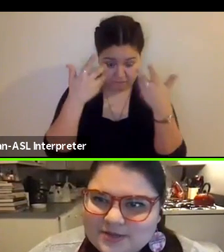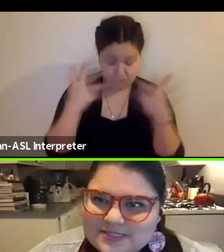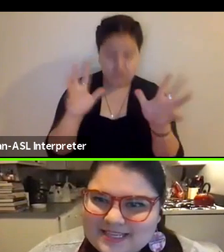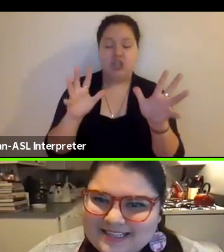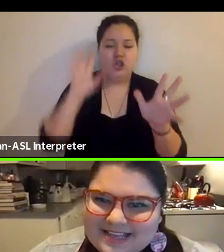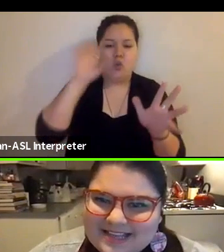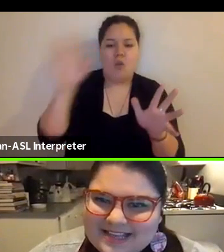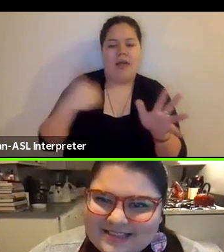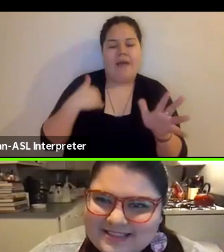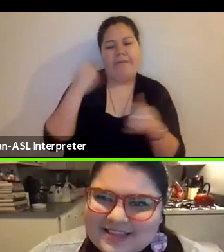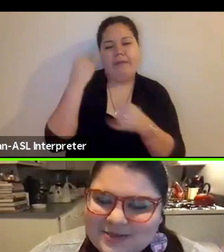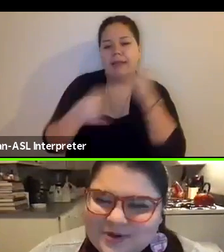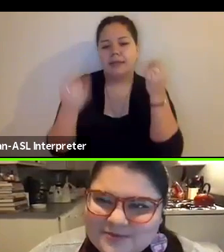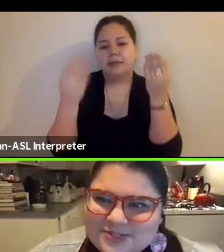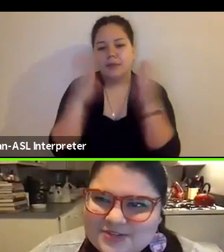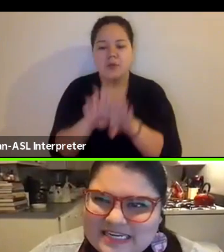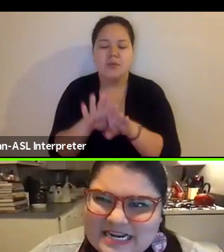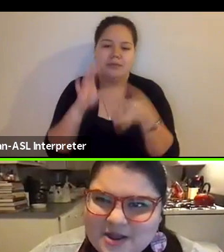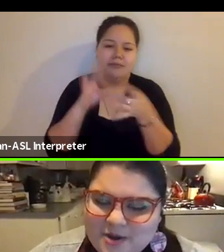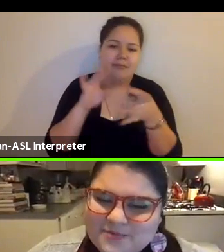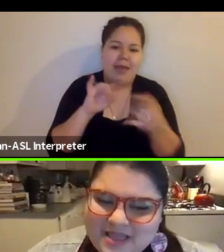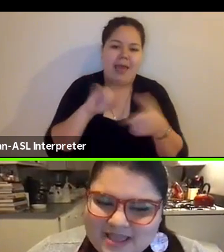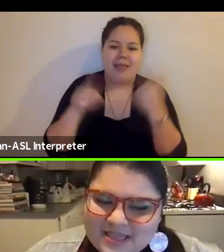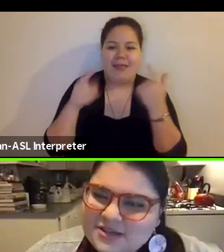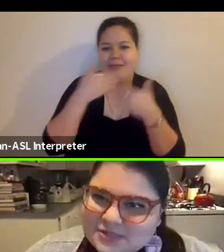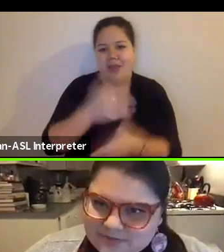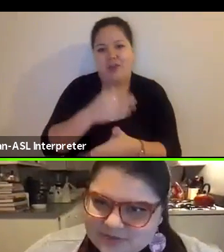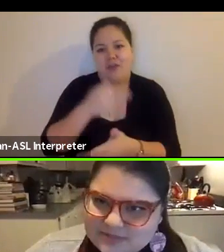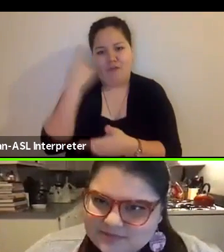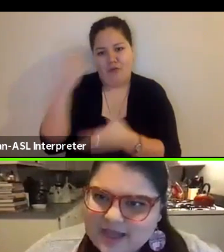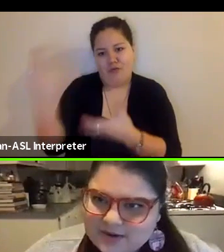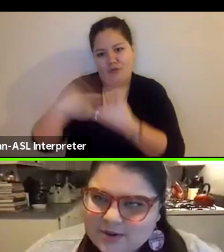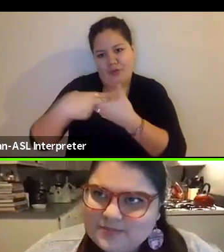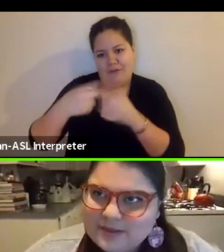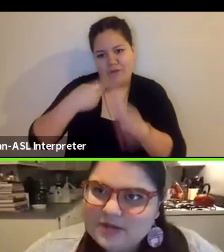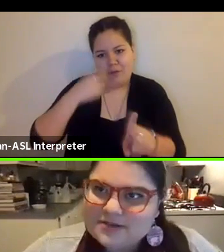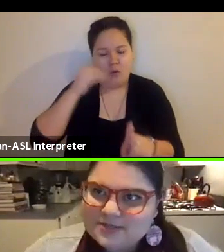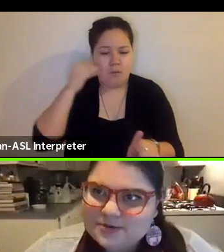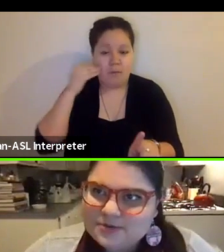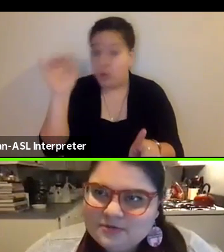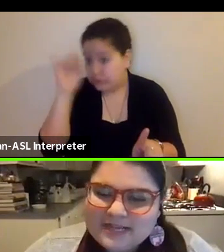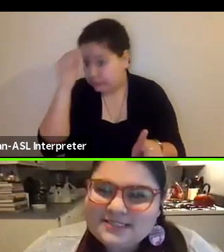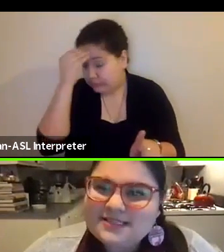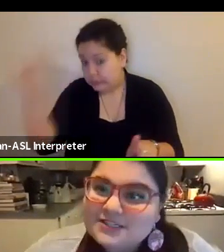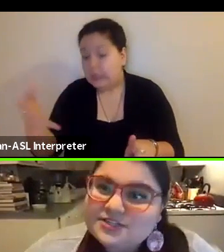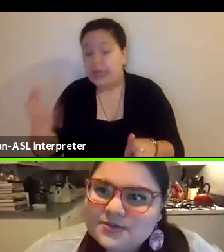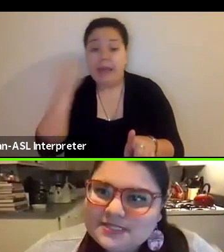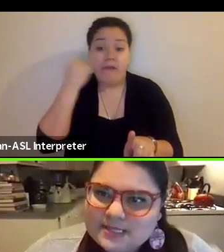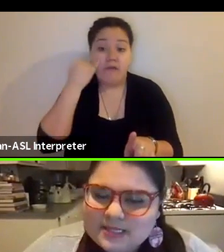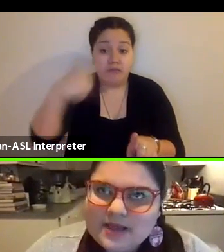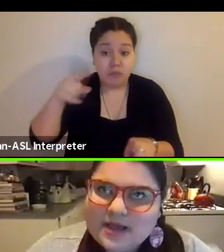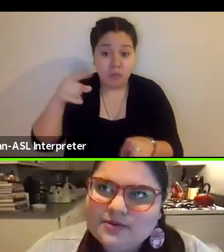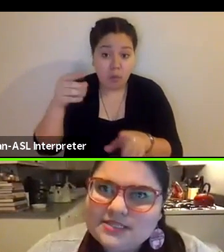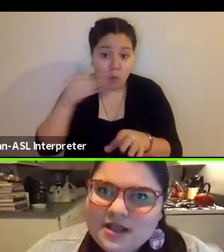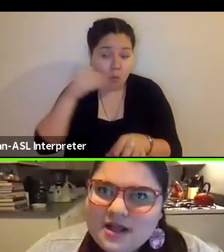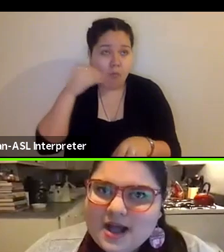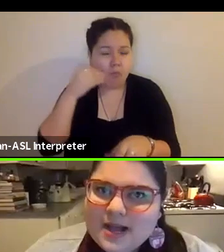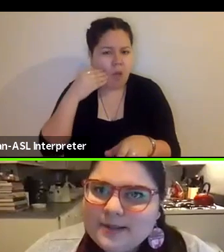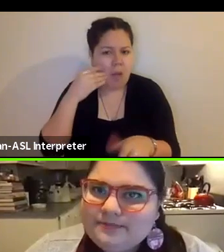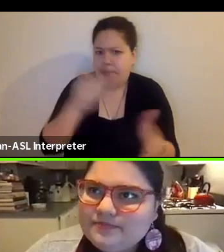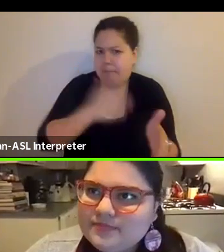final closing, and then thank you all for tuning in at home. And then also for those of you at home, I would also extend that to you to think